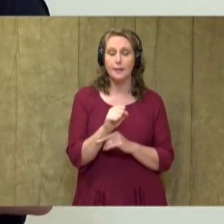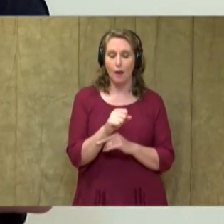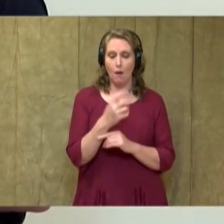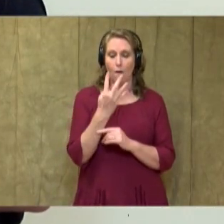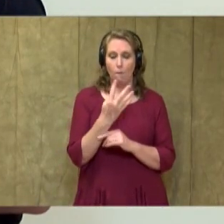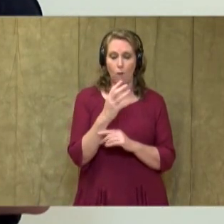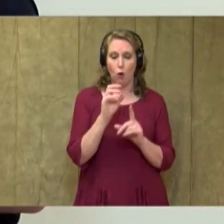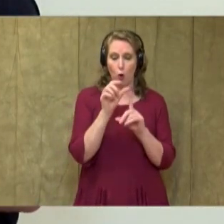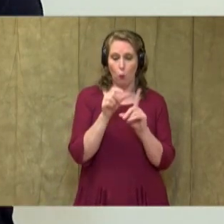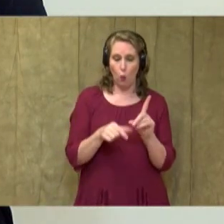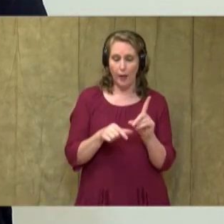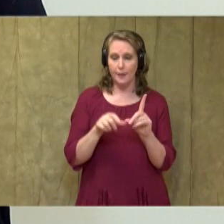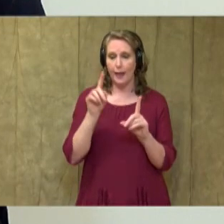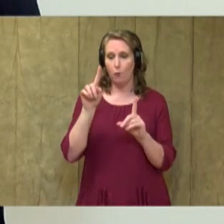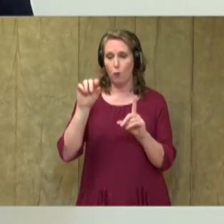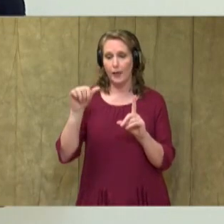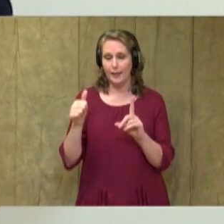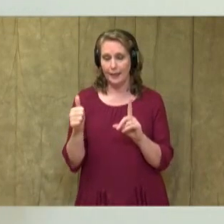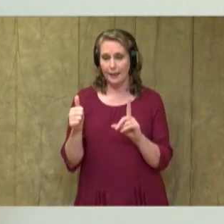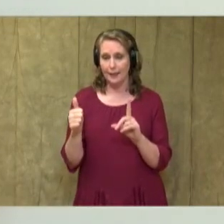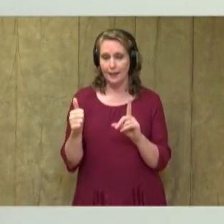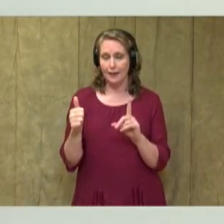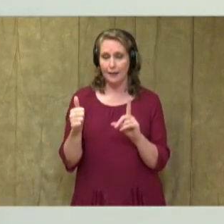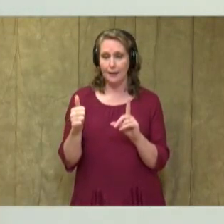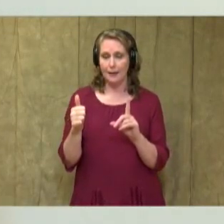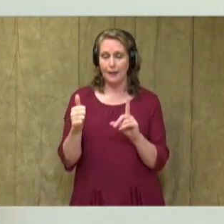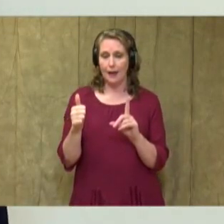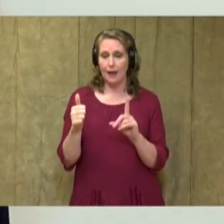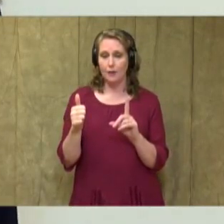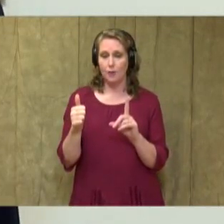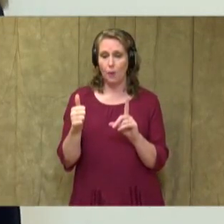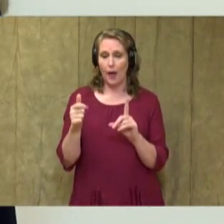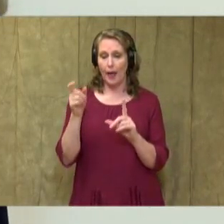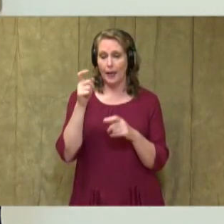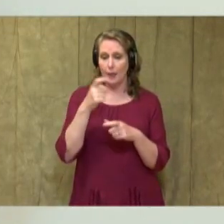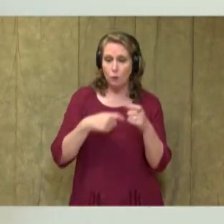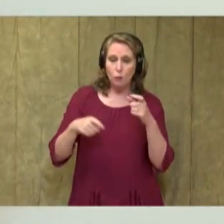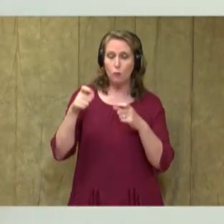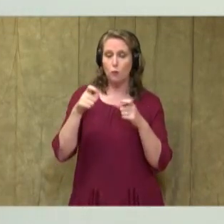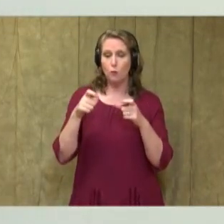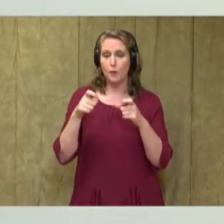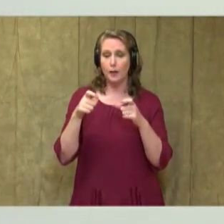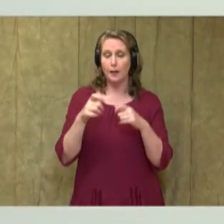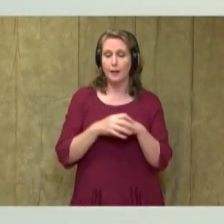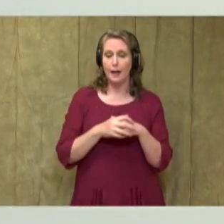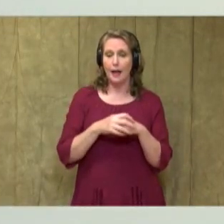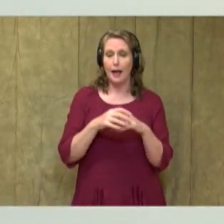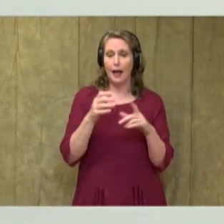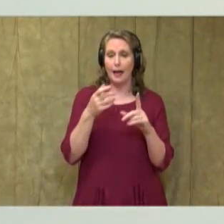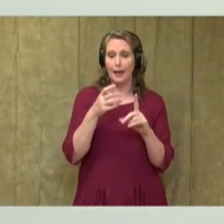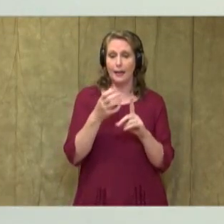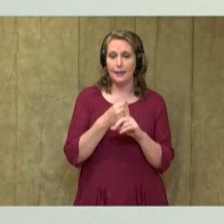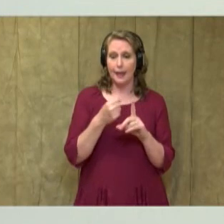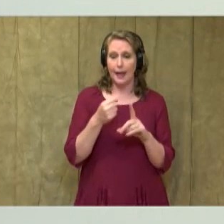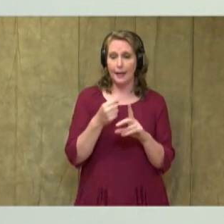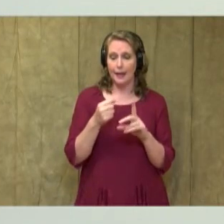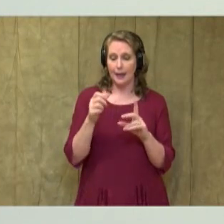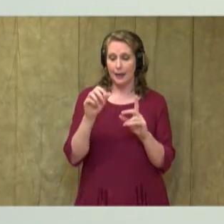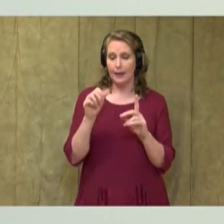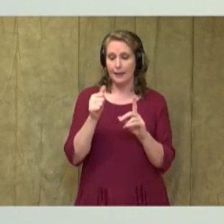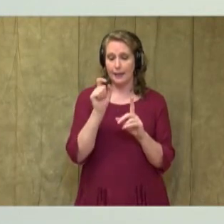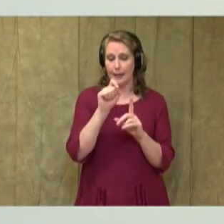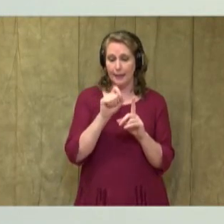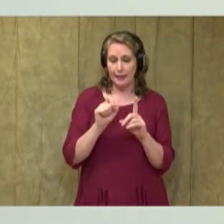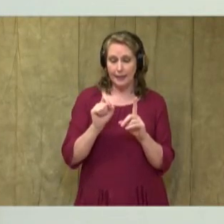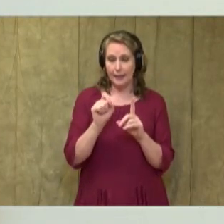4 ones and 1 10. Well, I can trade out, I can regroup. I can take 10